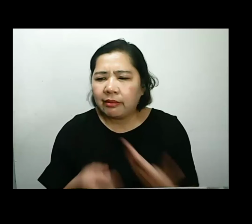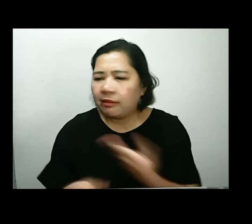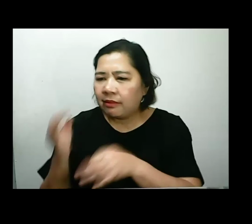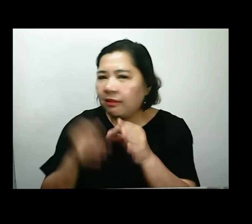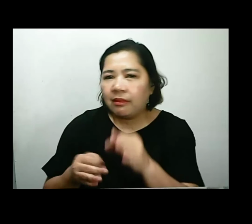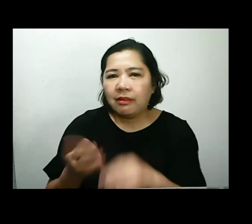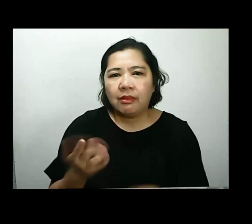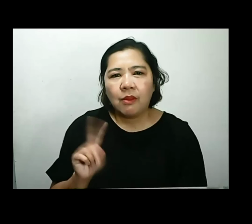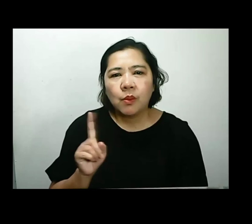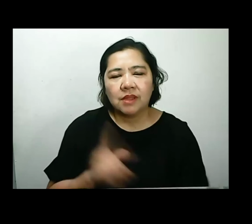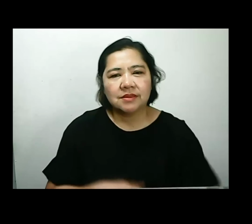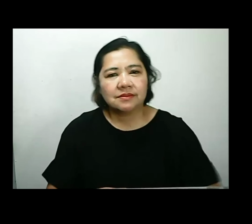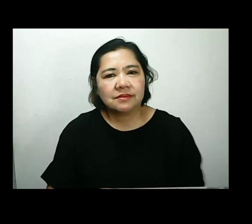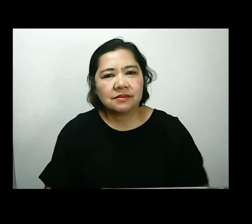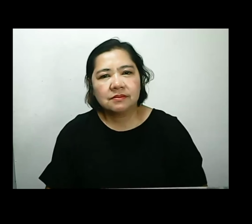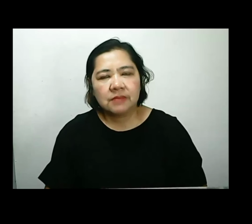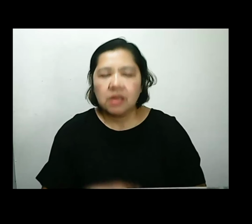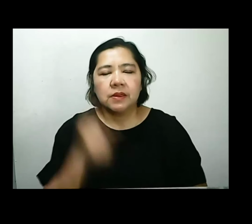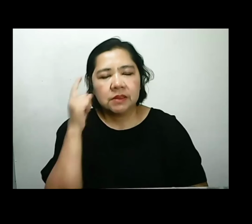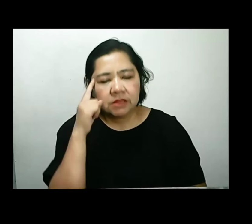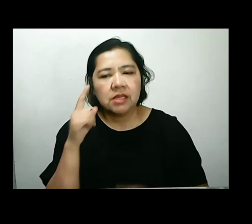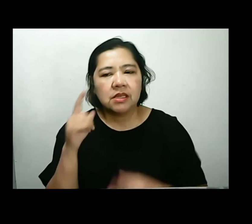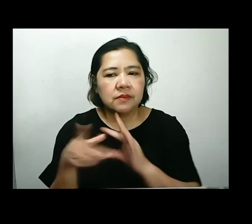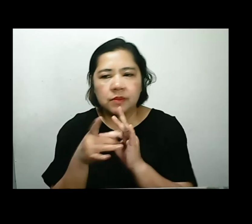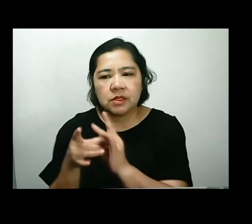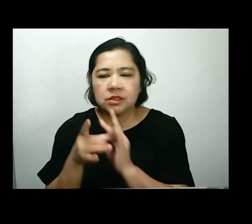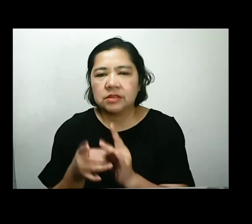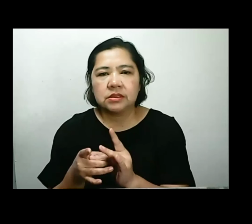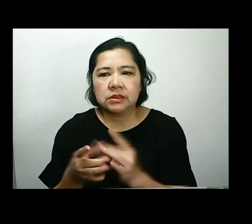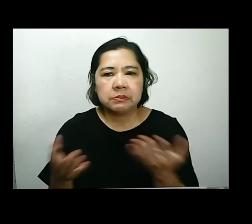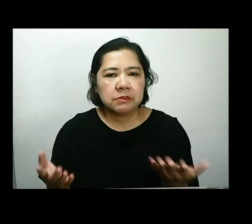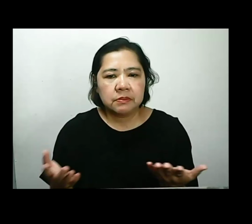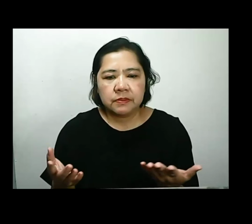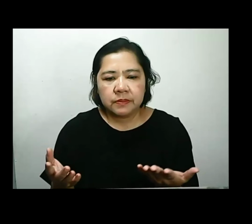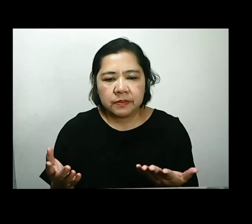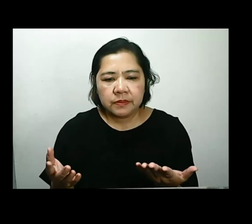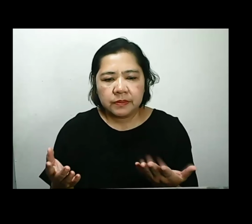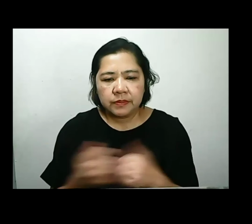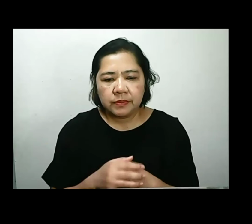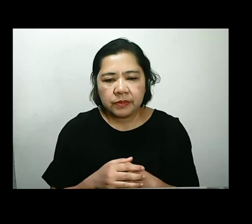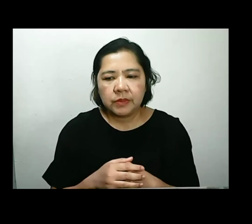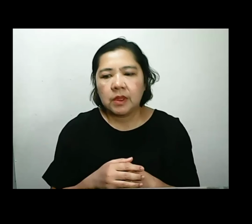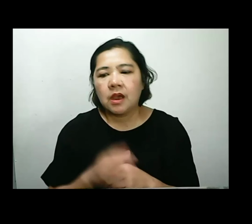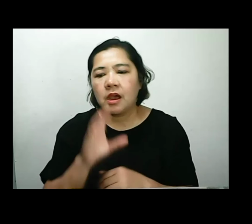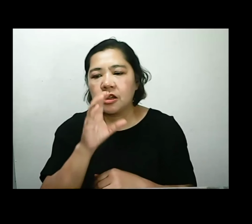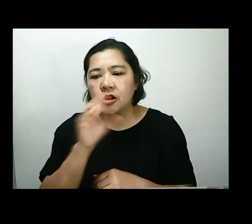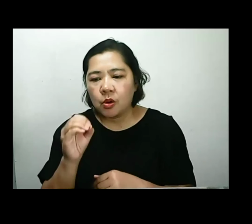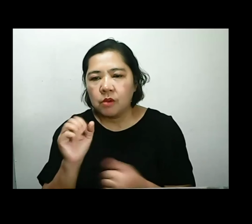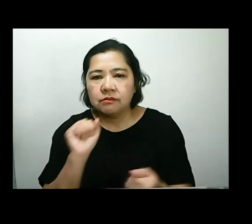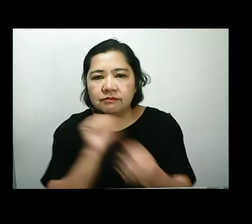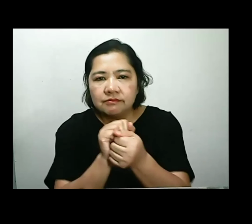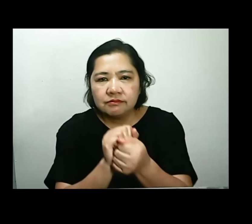we have always to think about the relationship of extraction. I mean, that's why I always say co-production,